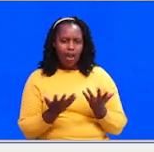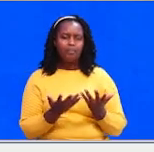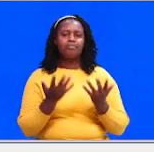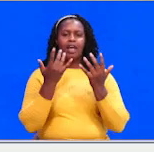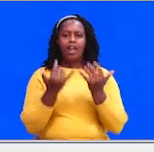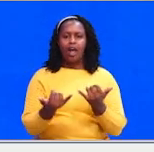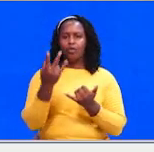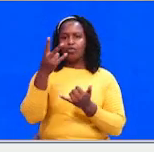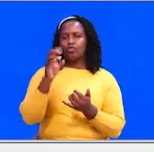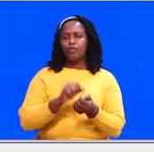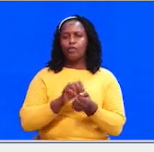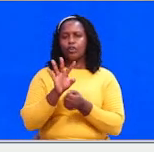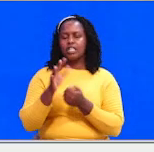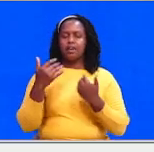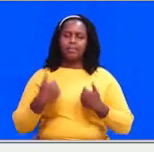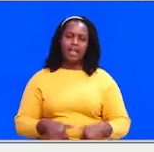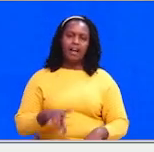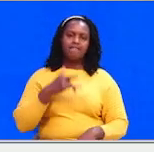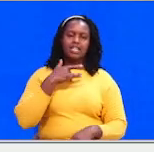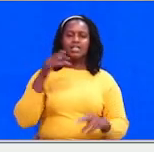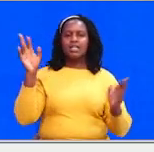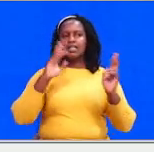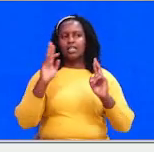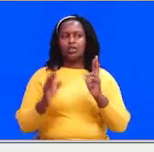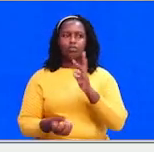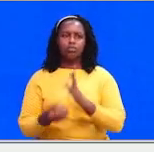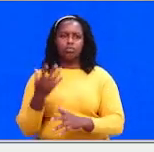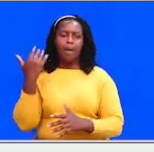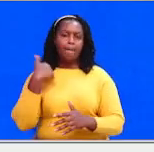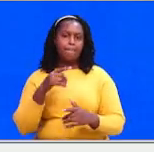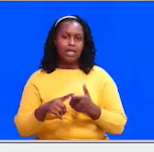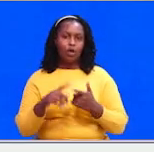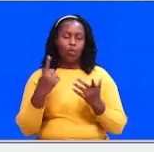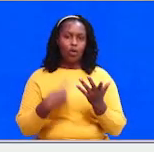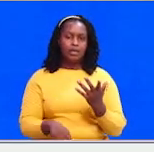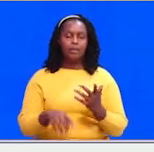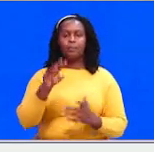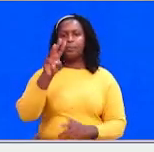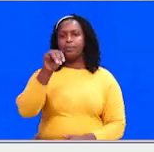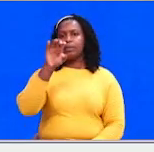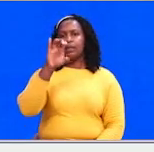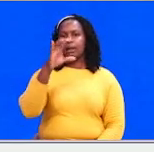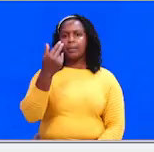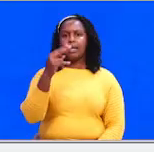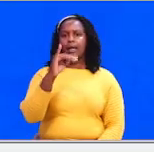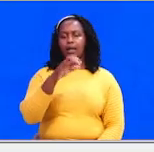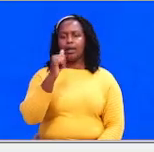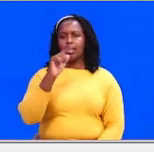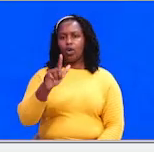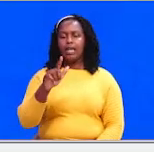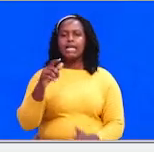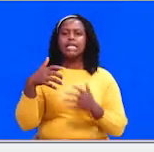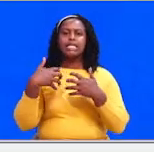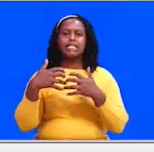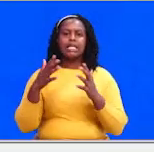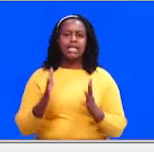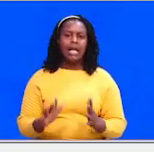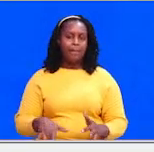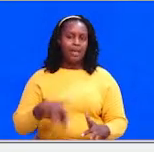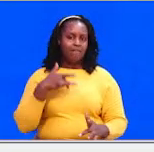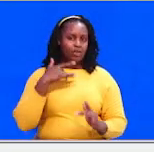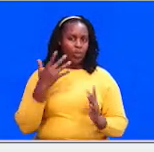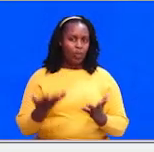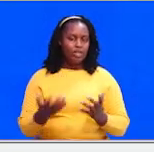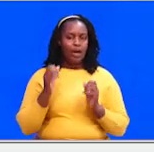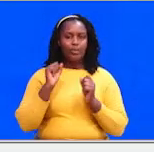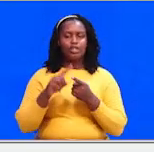I felt I was ready to do it as myself. I'm a mechanical engineer, so I had already been working in several projects, and I felt I was ready to found